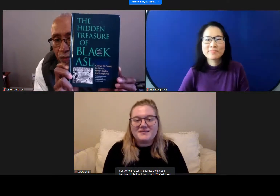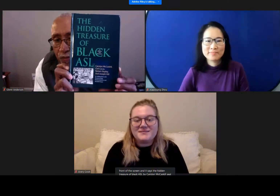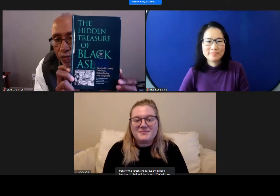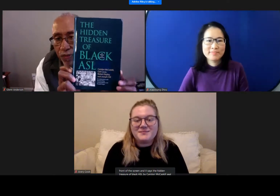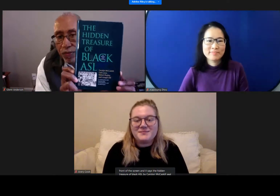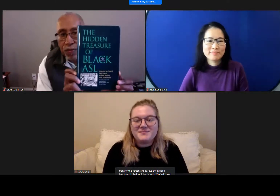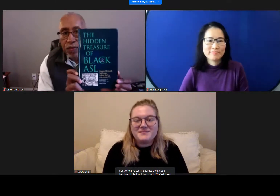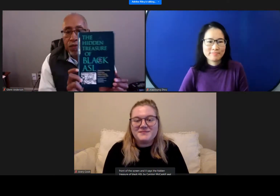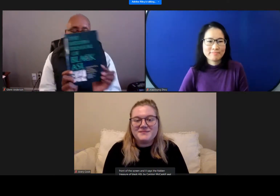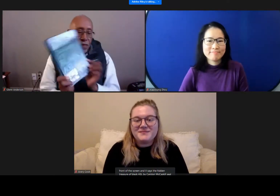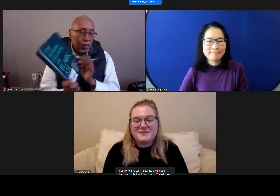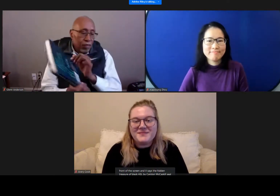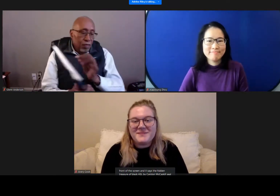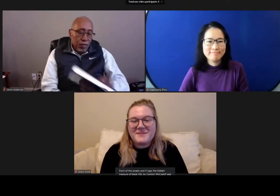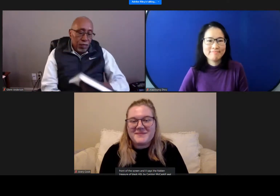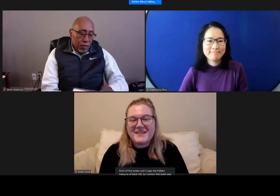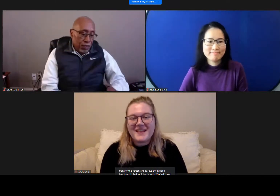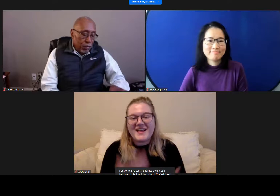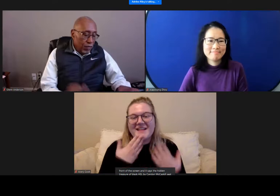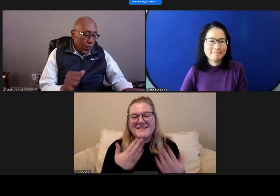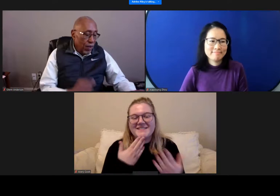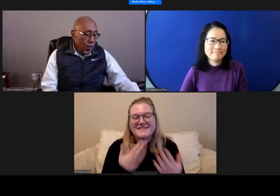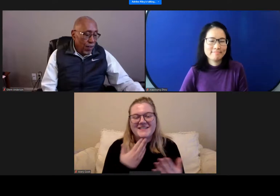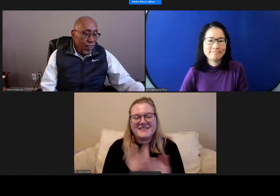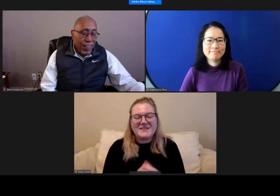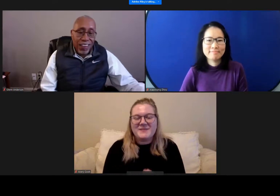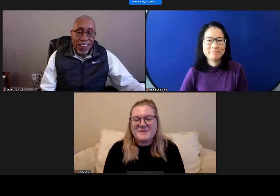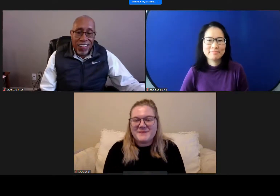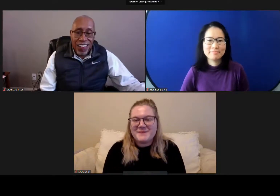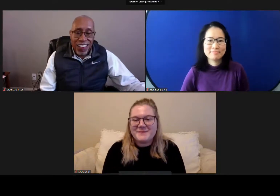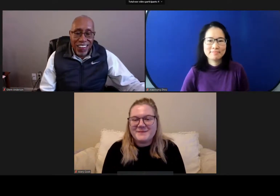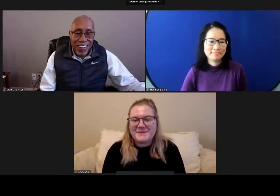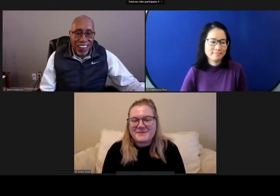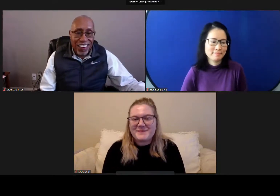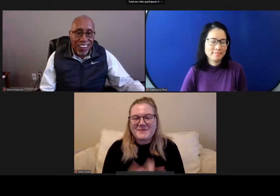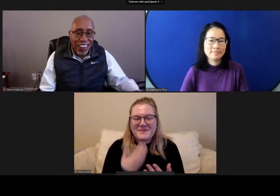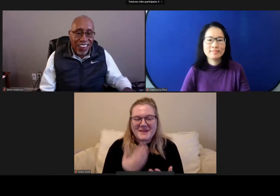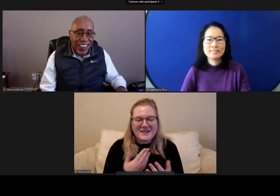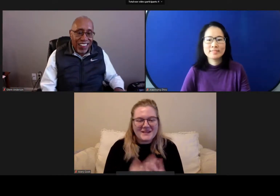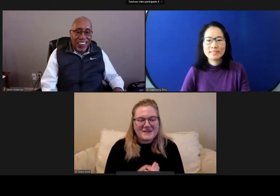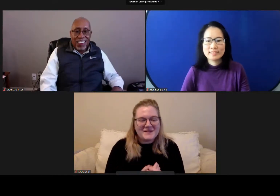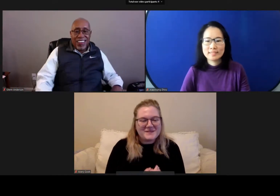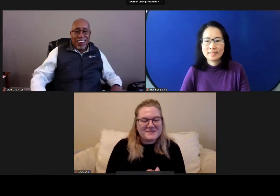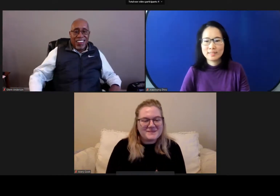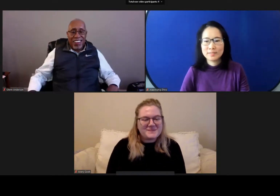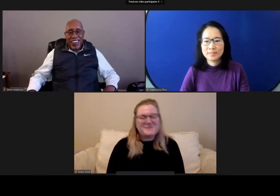Joseph Hill. And it is a black book with green writing on it.